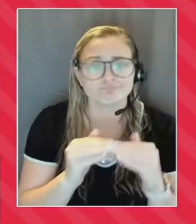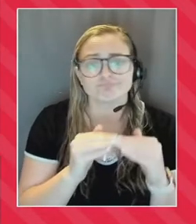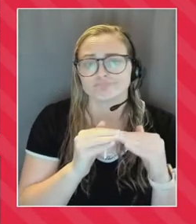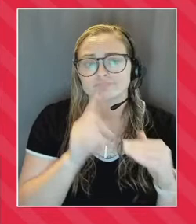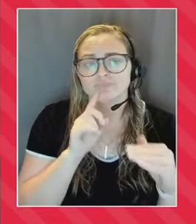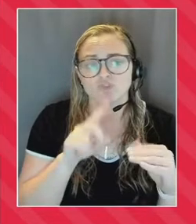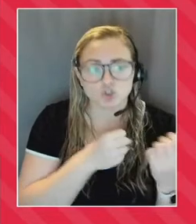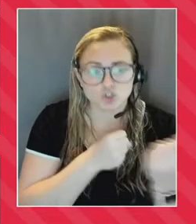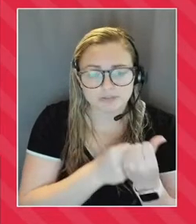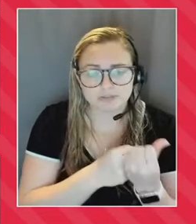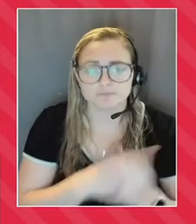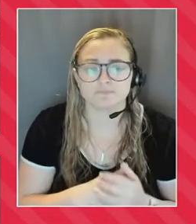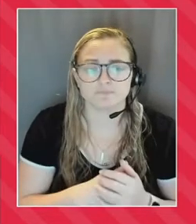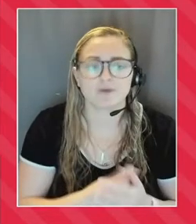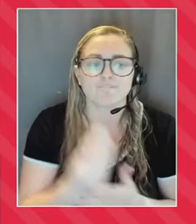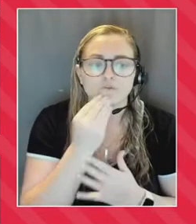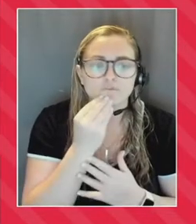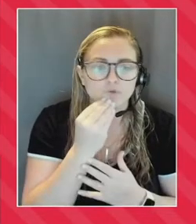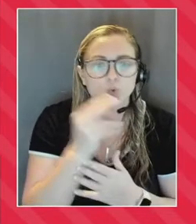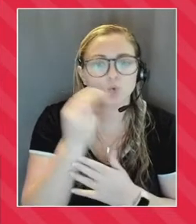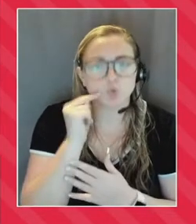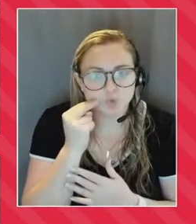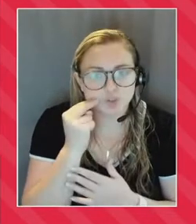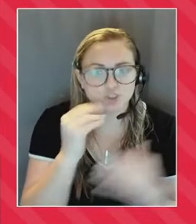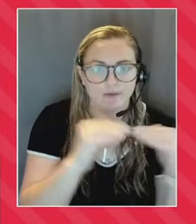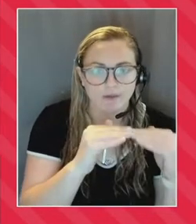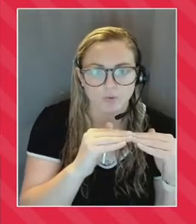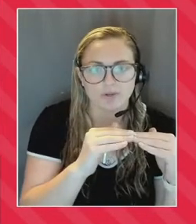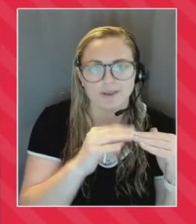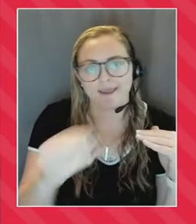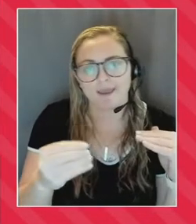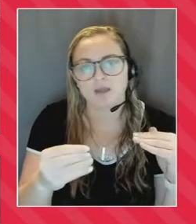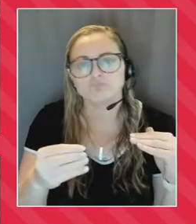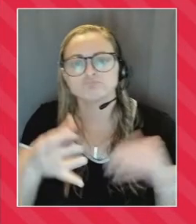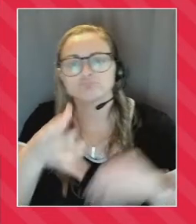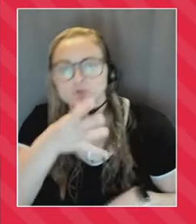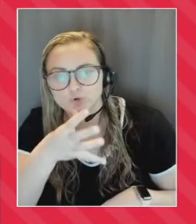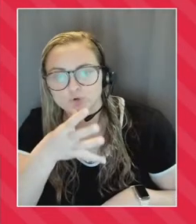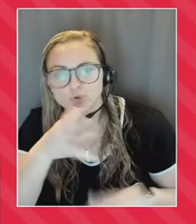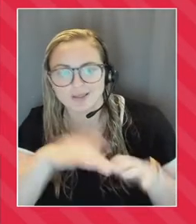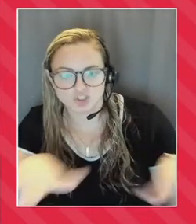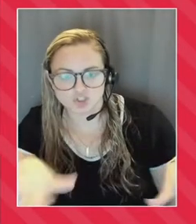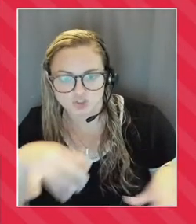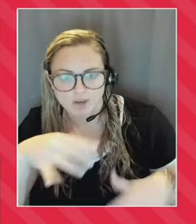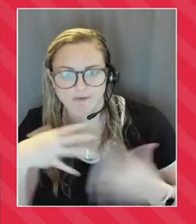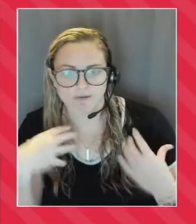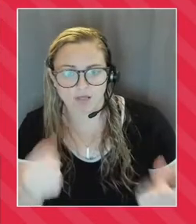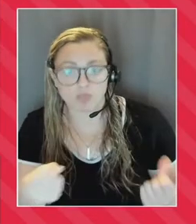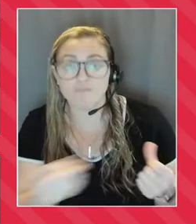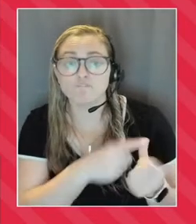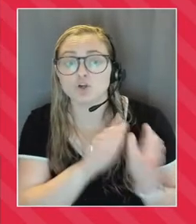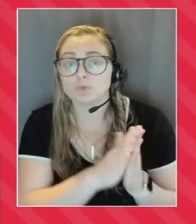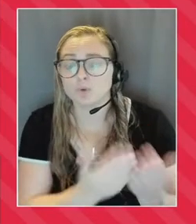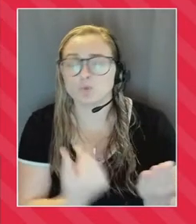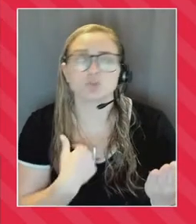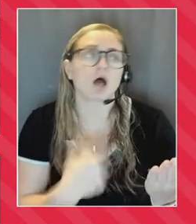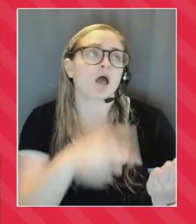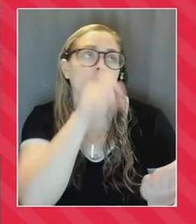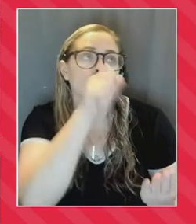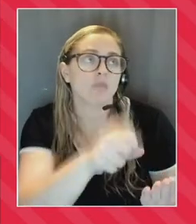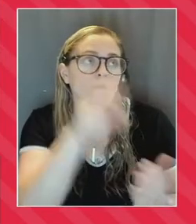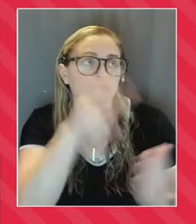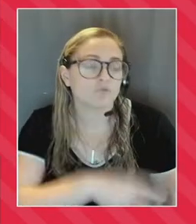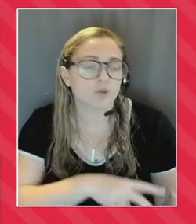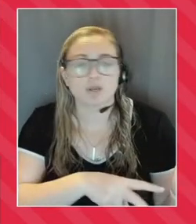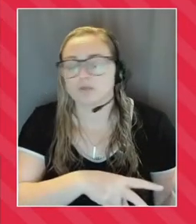on food and nutrition equity alongside maternal and child health. Her first book, which I absolutely loved, devoured